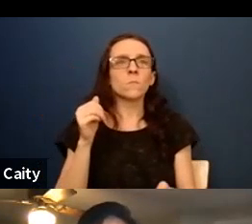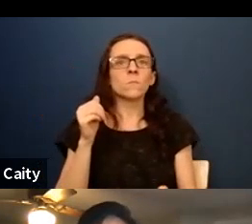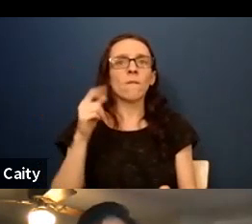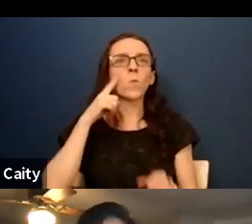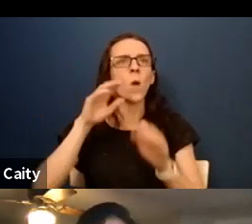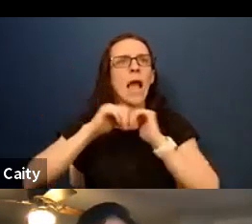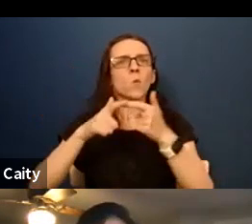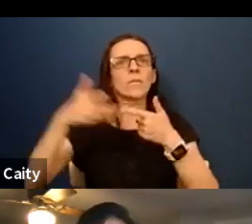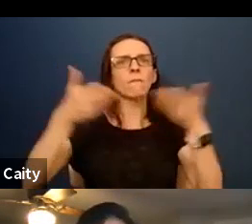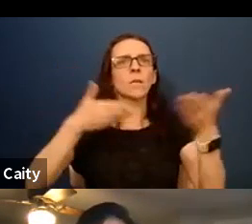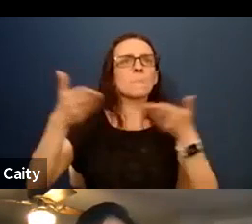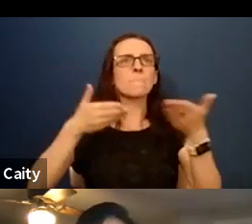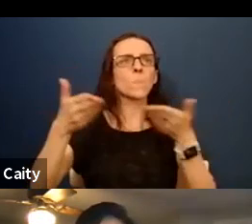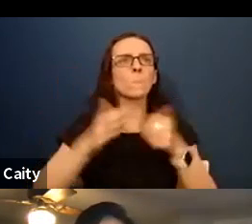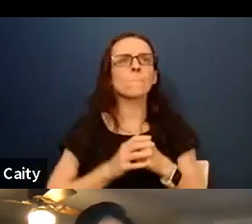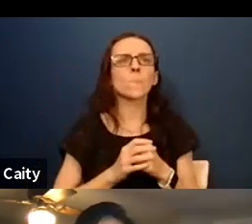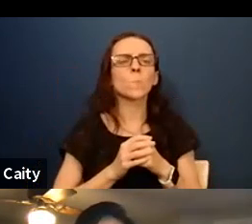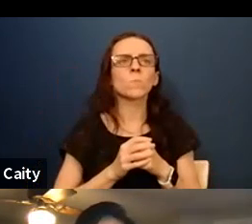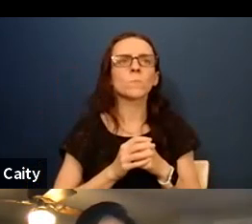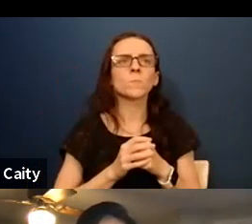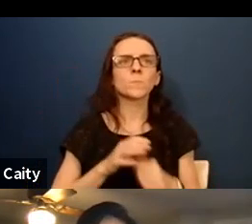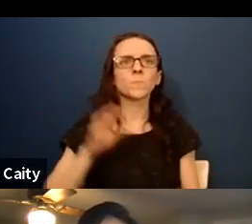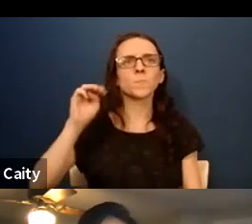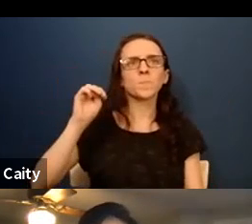invitations. Ms. Sullivan,